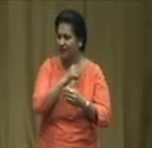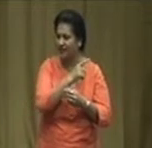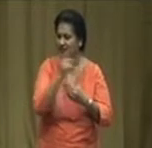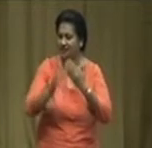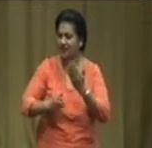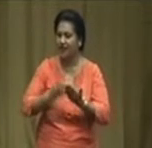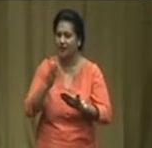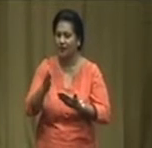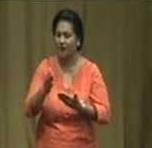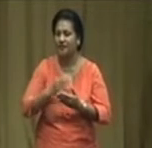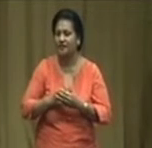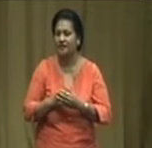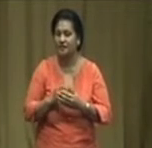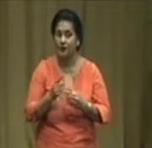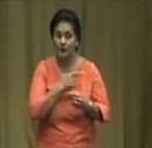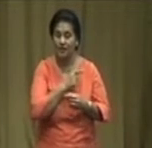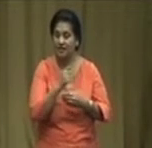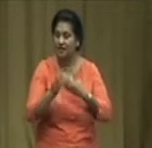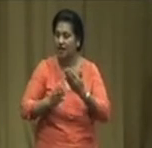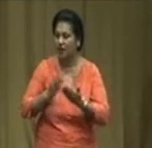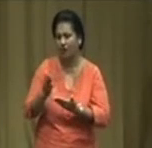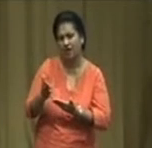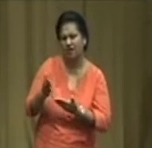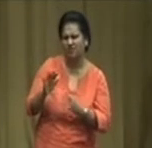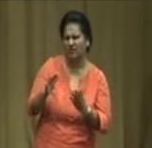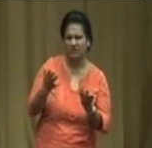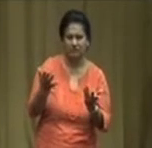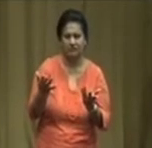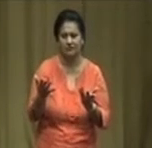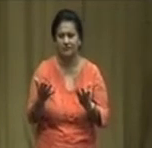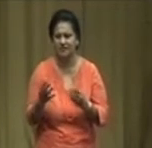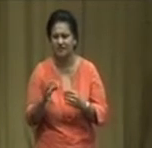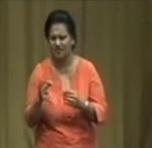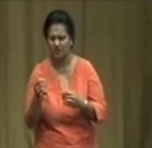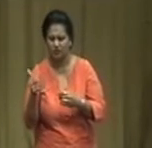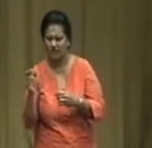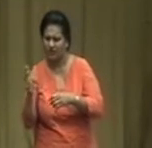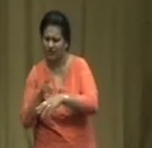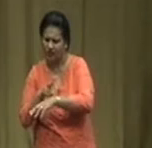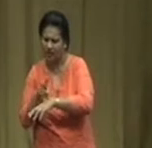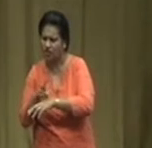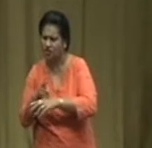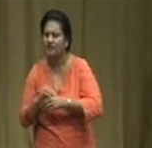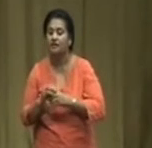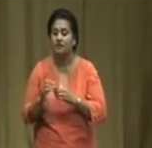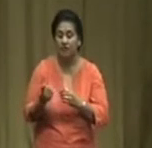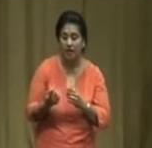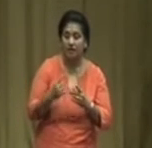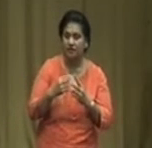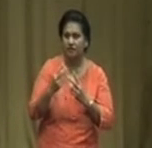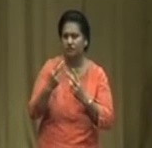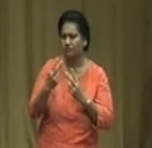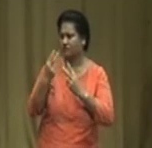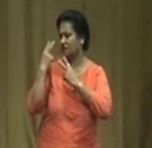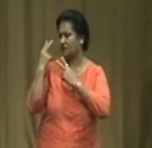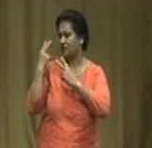I appreciate that this is an award which may not be very attractive from a vocational education perspective, but you think back to our